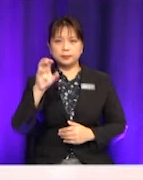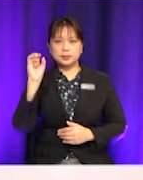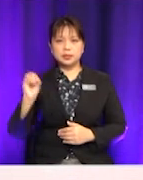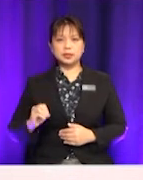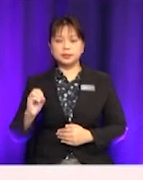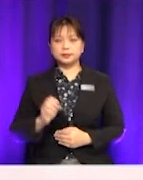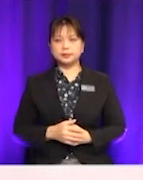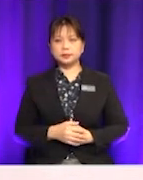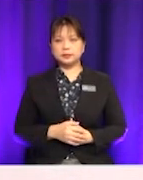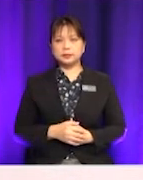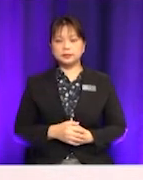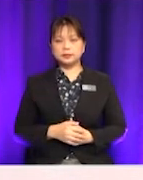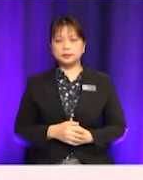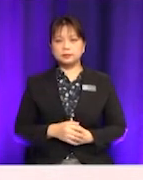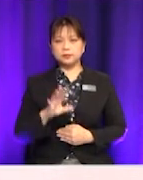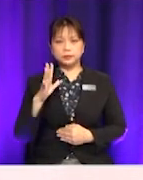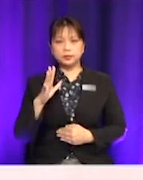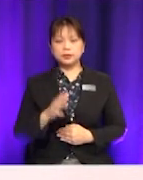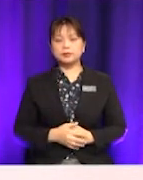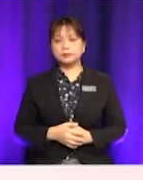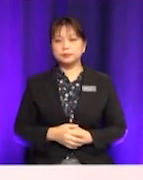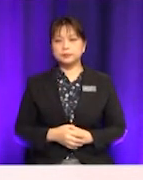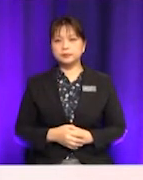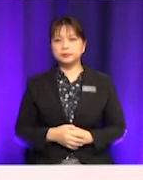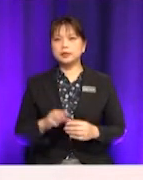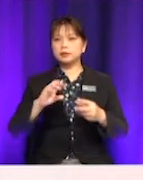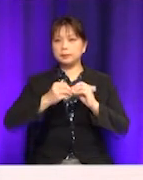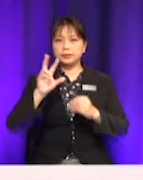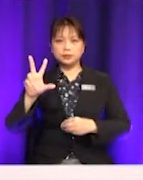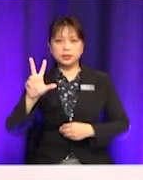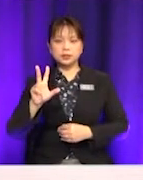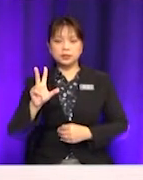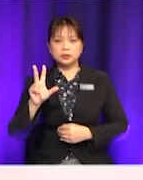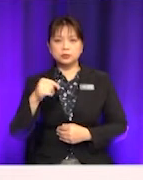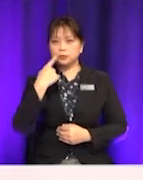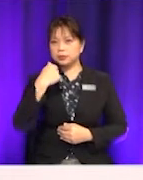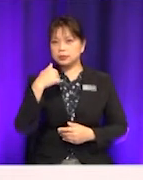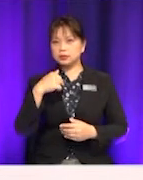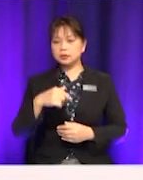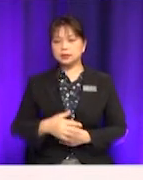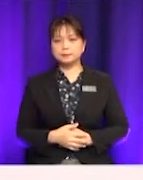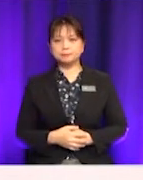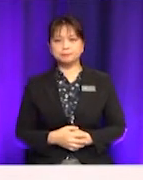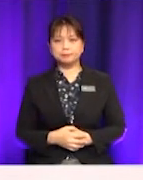Exactly, Diana. Now, let us proceed to question number 3. Anyone in the house?